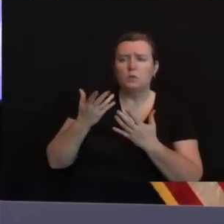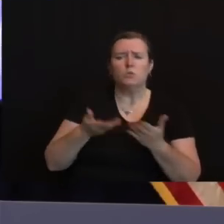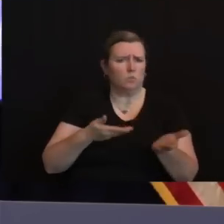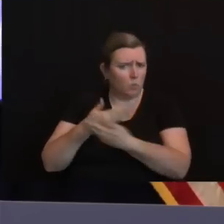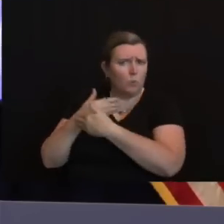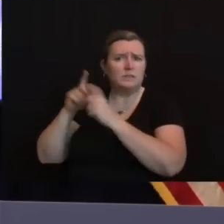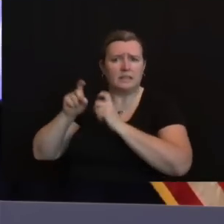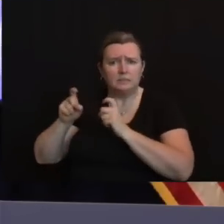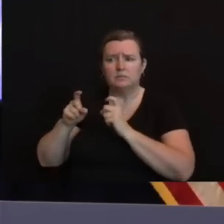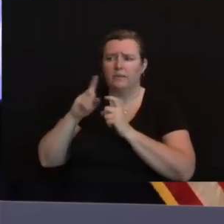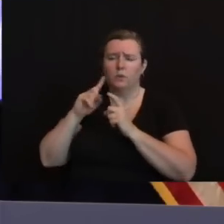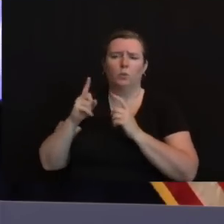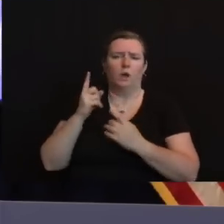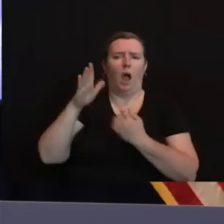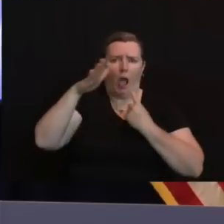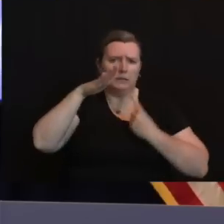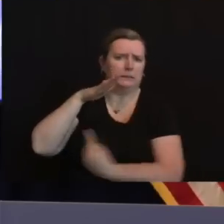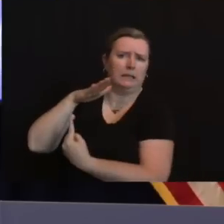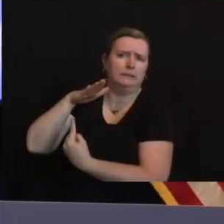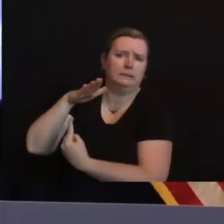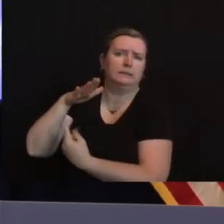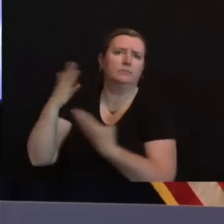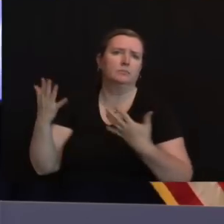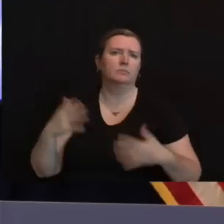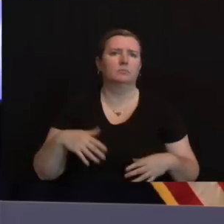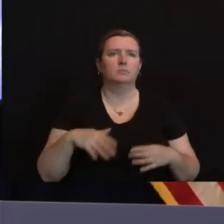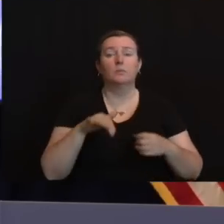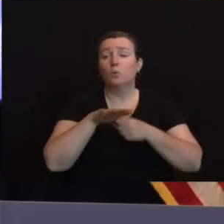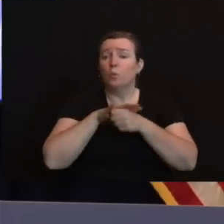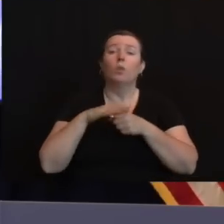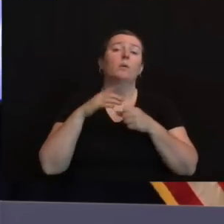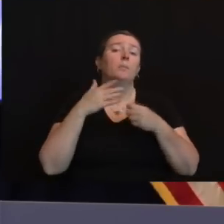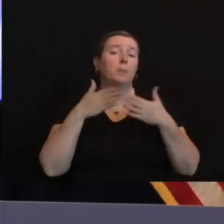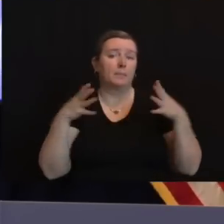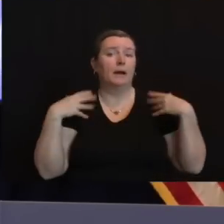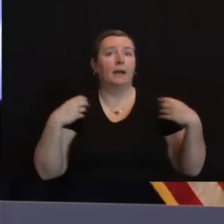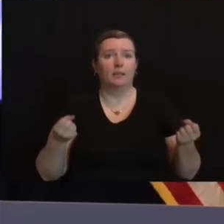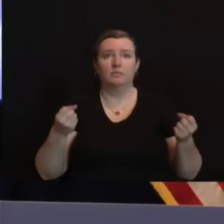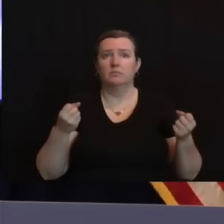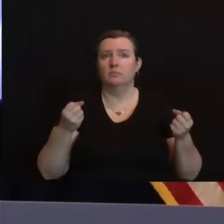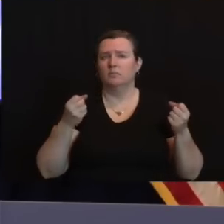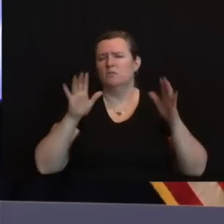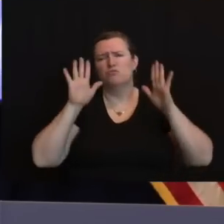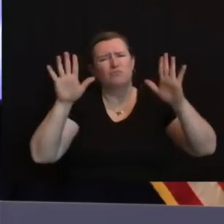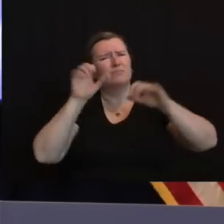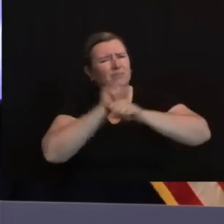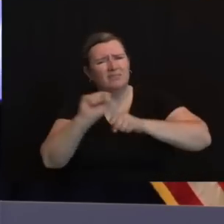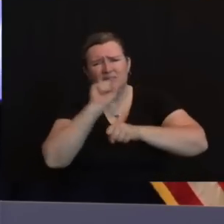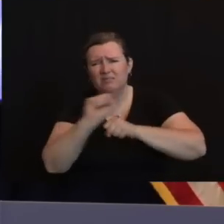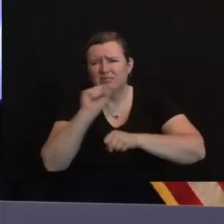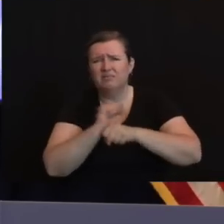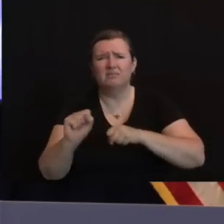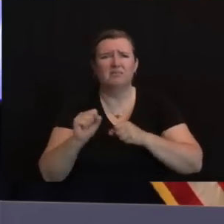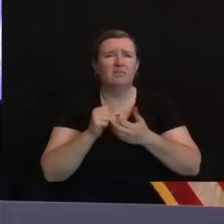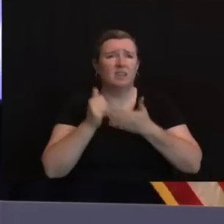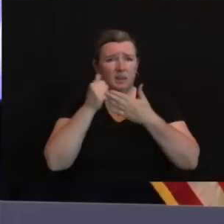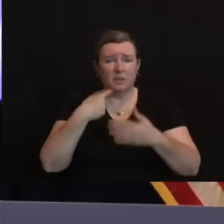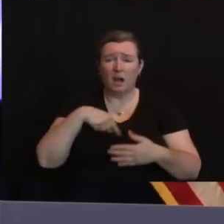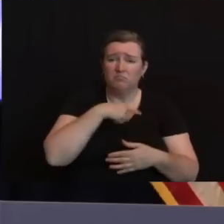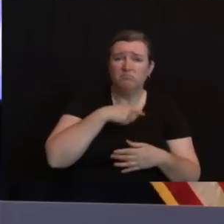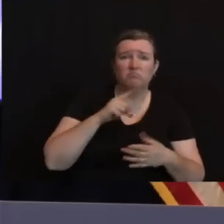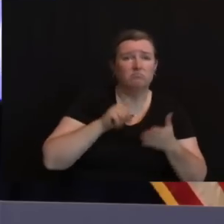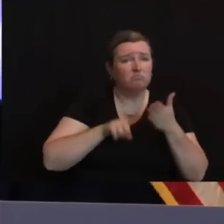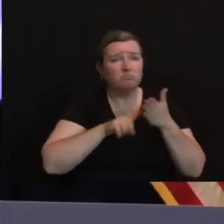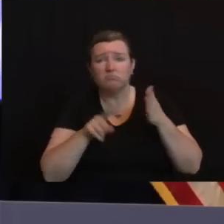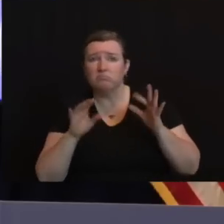quarantine. Local health departments across the state have done an incredible job doing this work. We have chosen